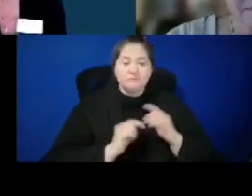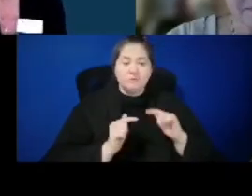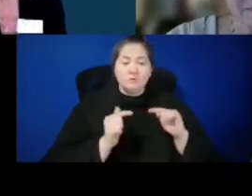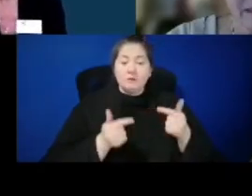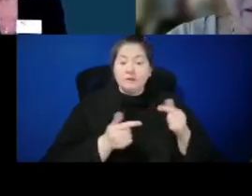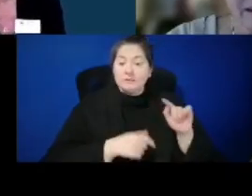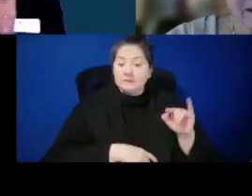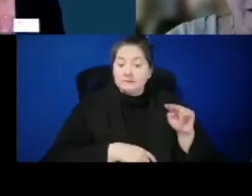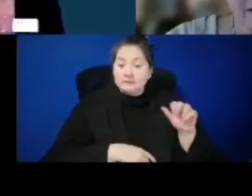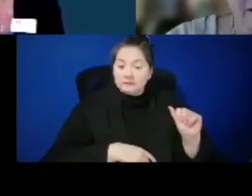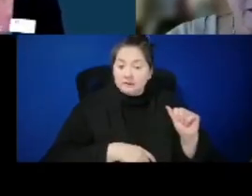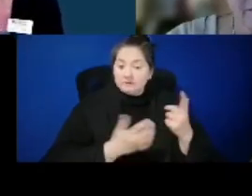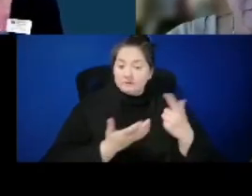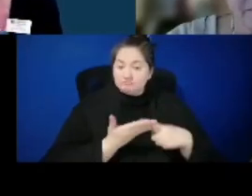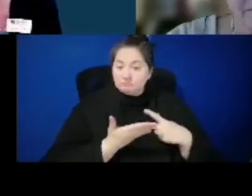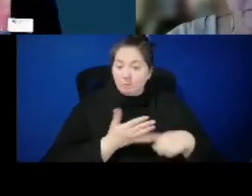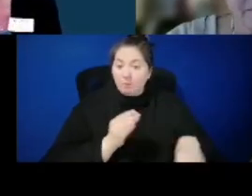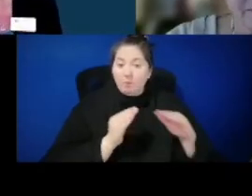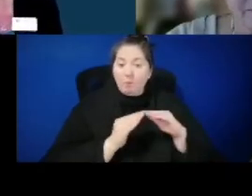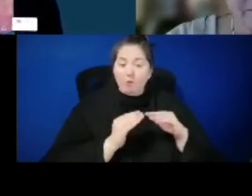Tina to talk a little bit more.